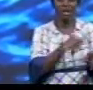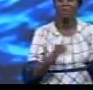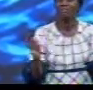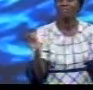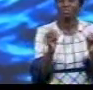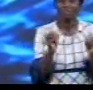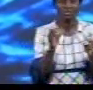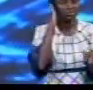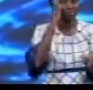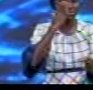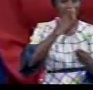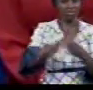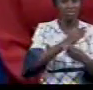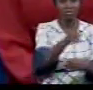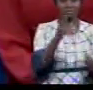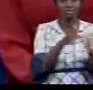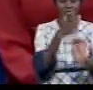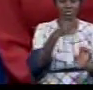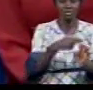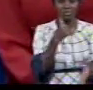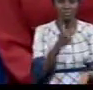in Jesus' name.